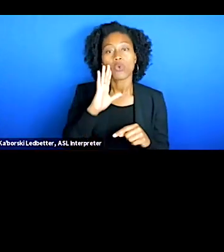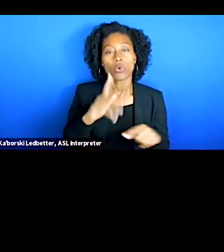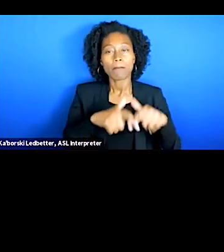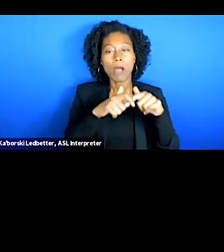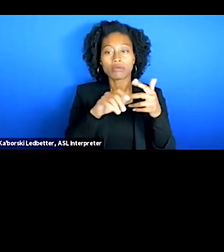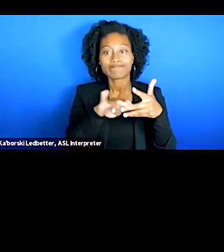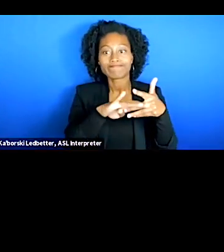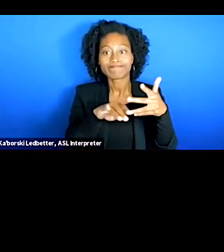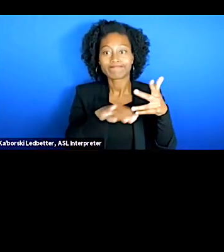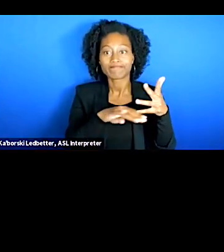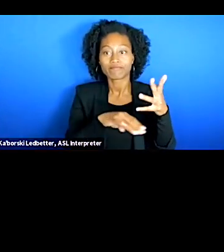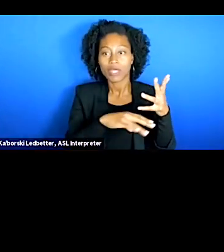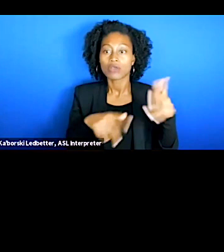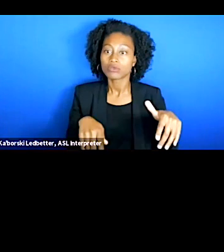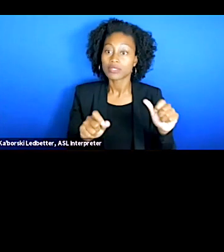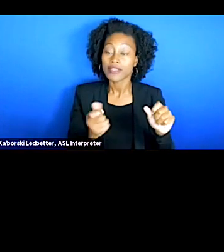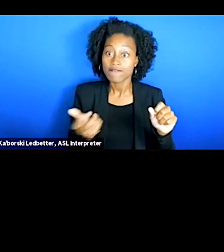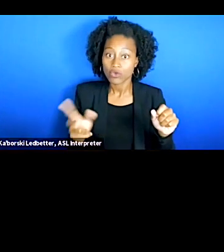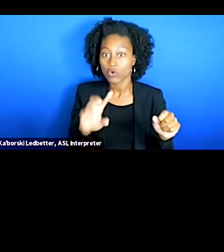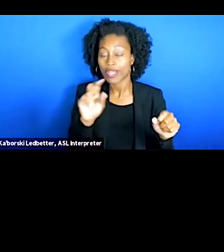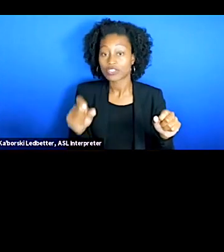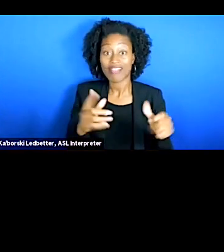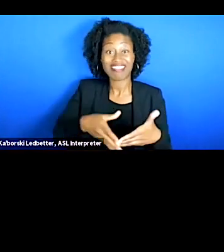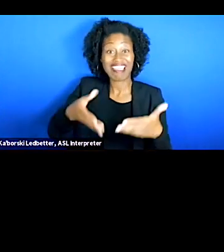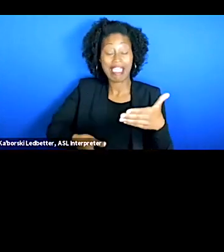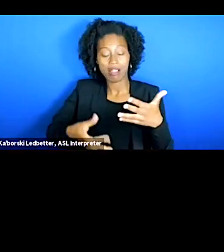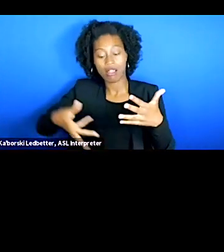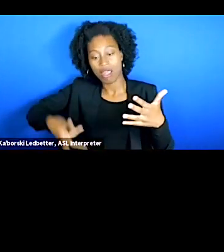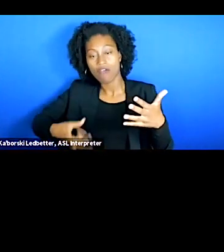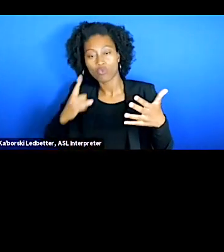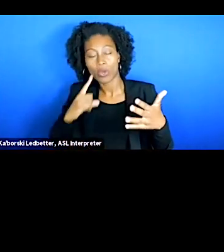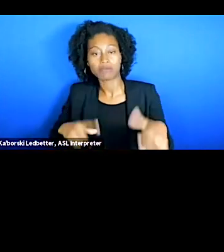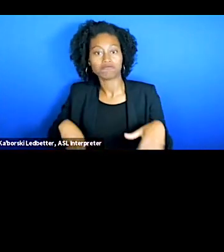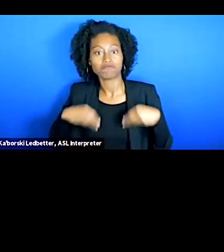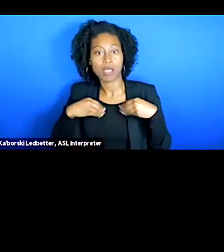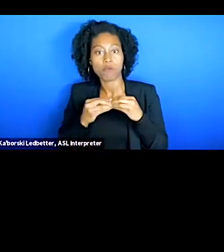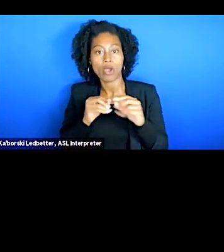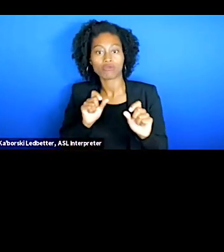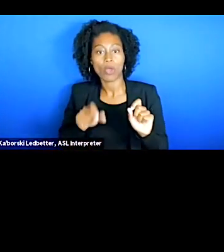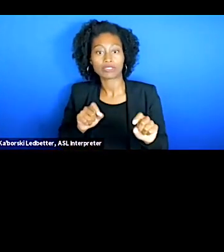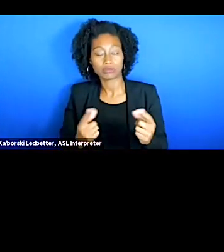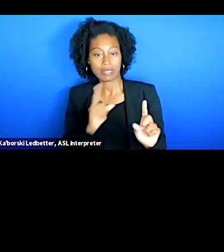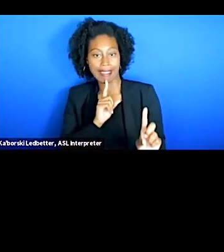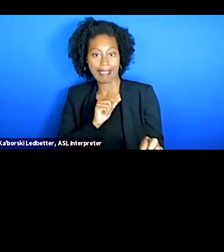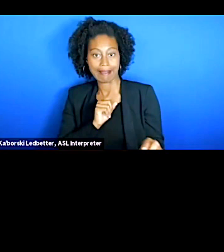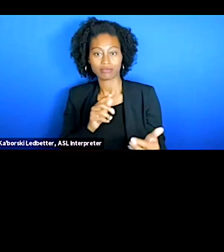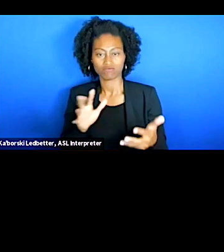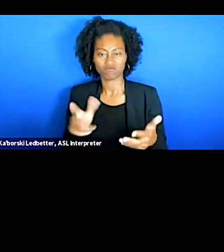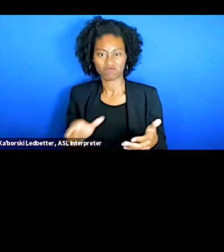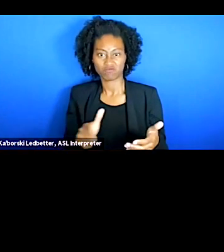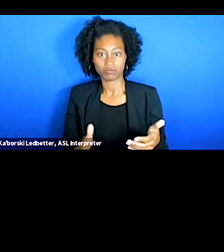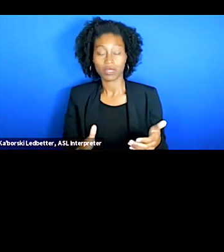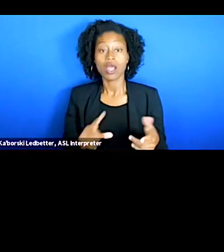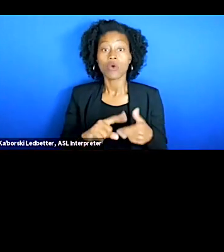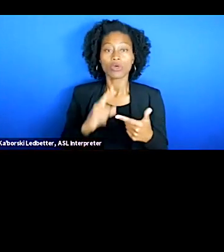by George, and then we'll leave plenty of time at the end to take more questions. We will take 2 short breaks